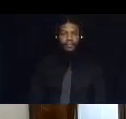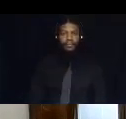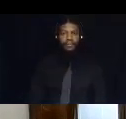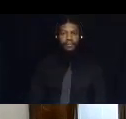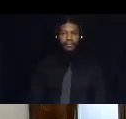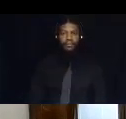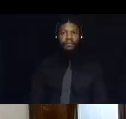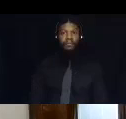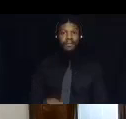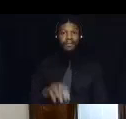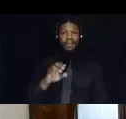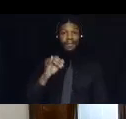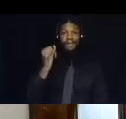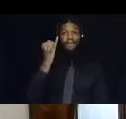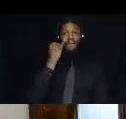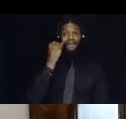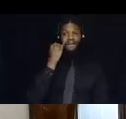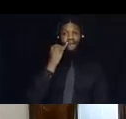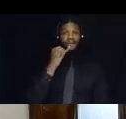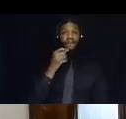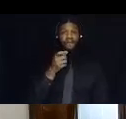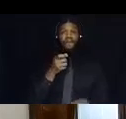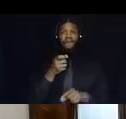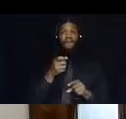So if you were looking